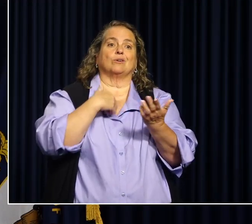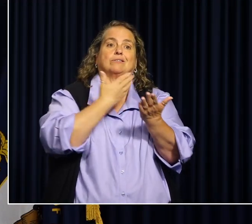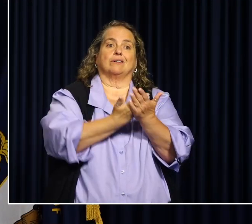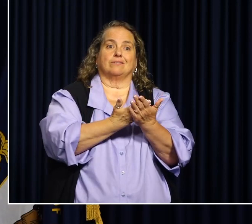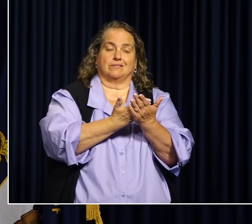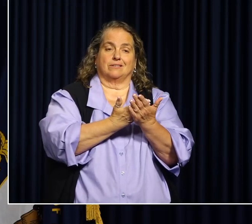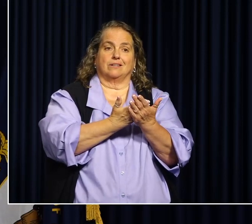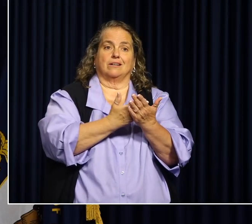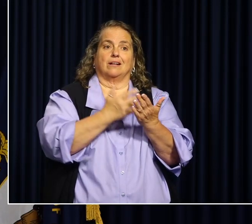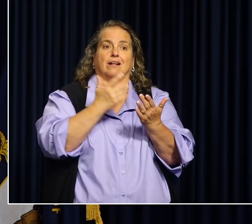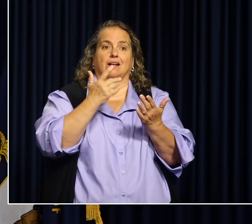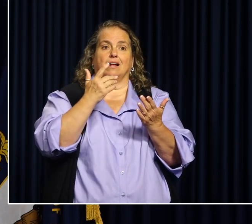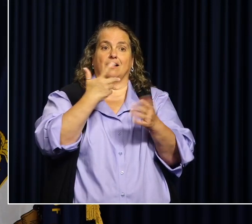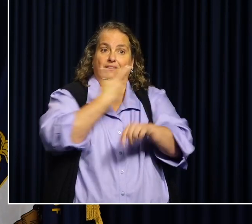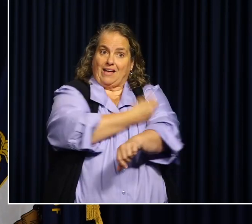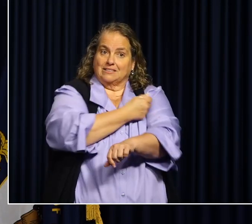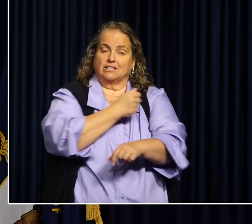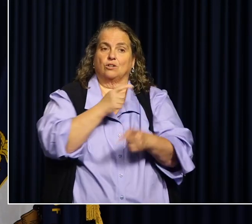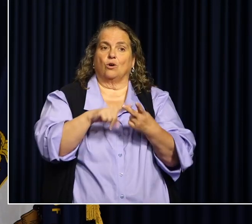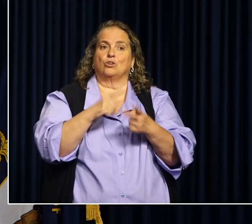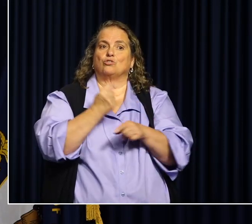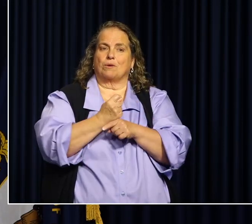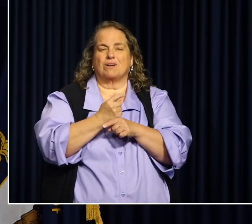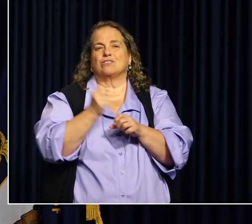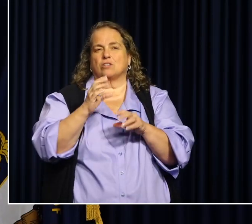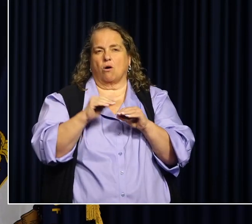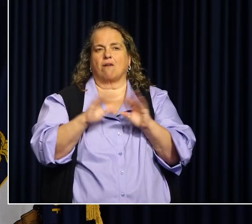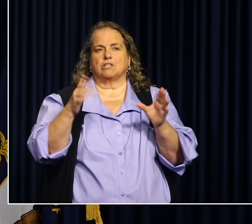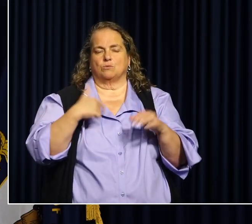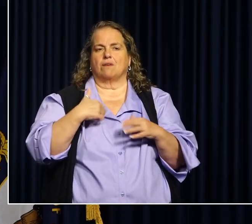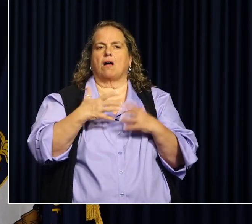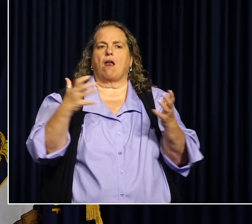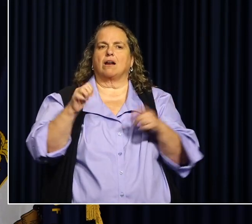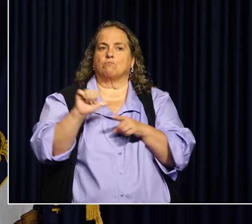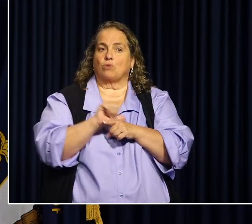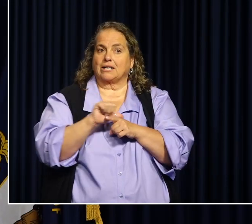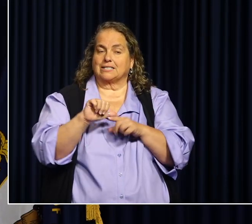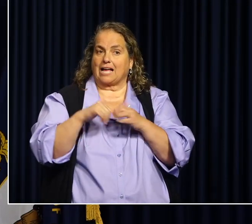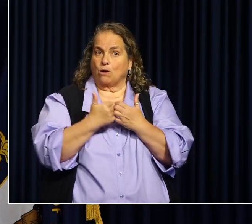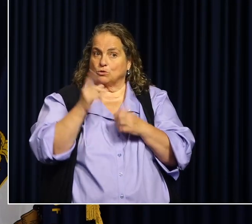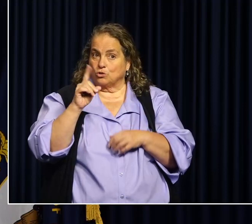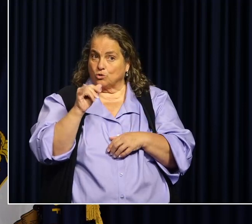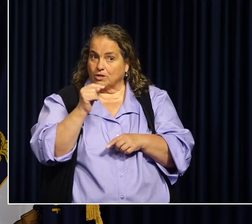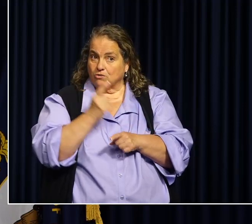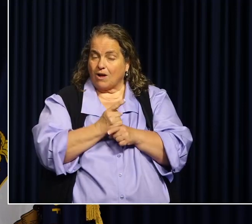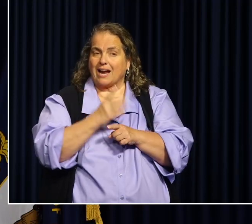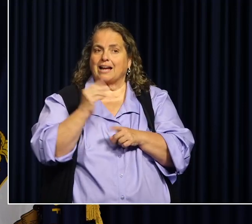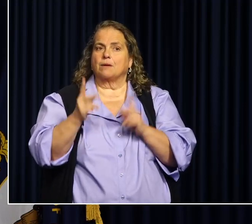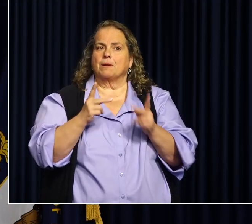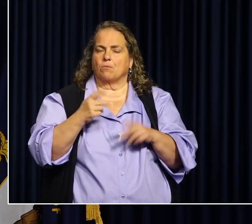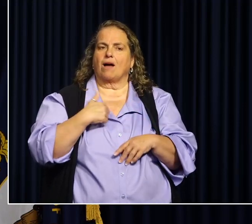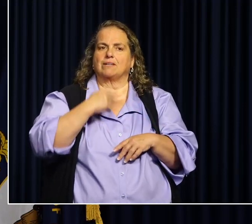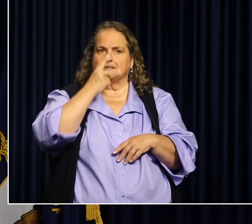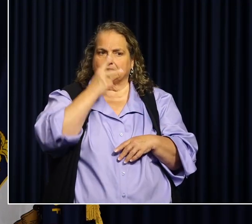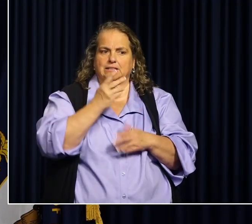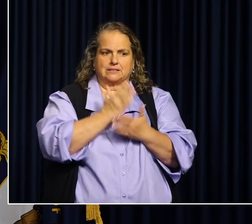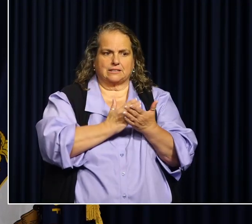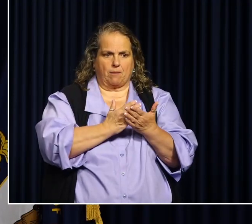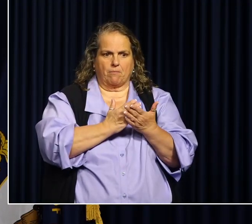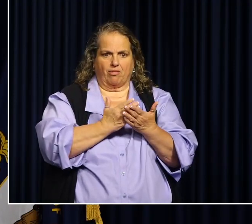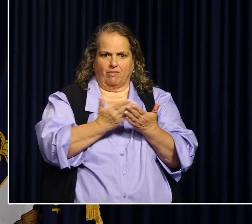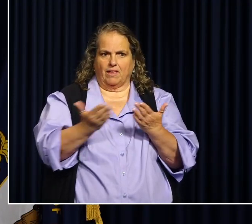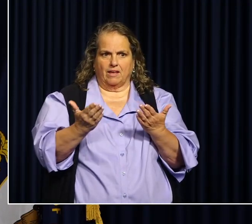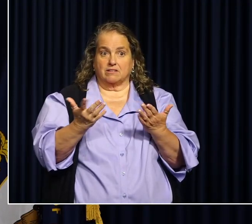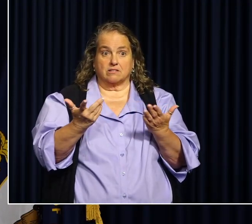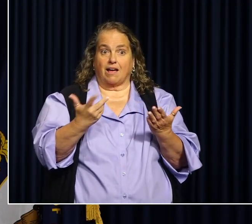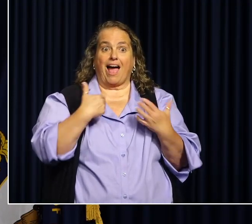the proven treatment. So I think we've had a lot of practice on how to do it right, and people have seen something go away, right, that they